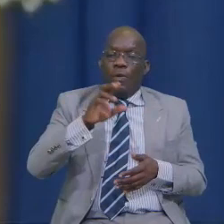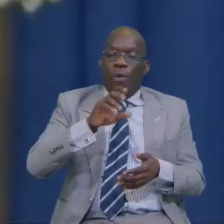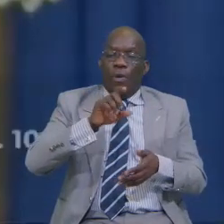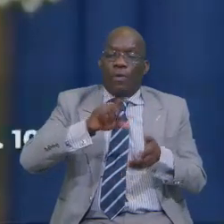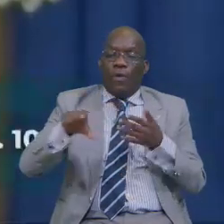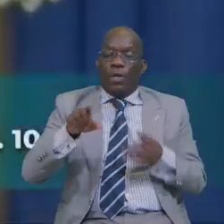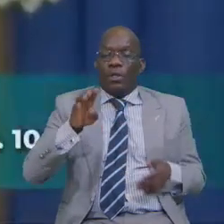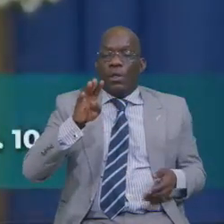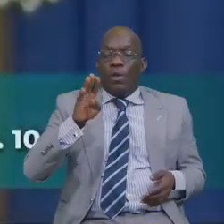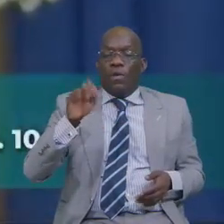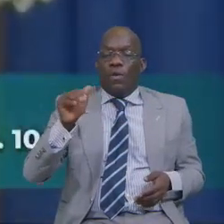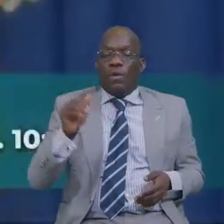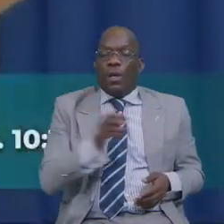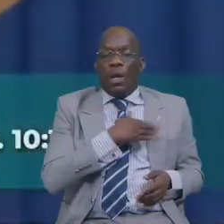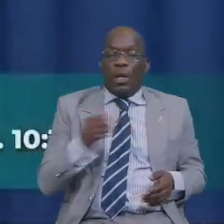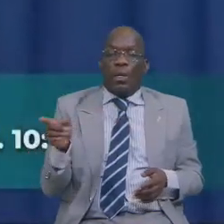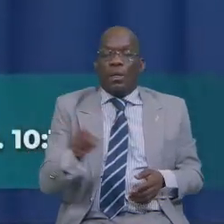see him that